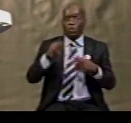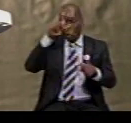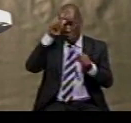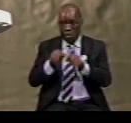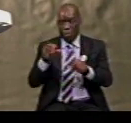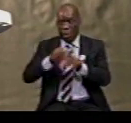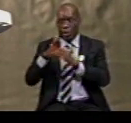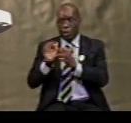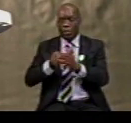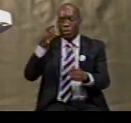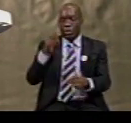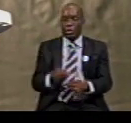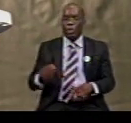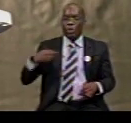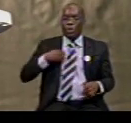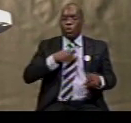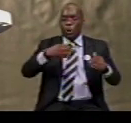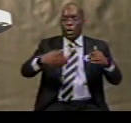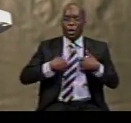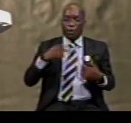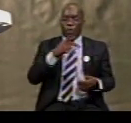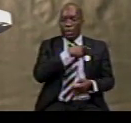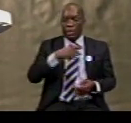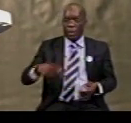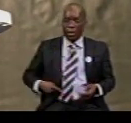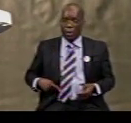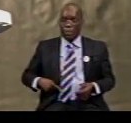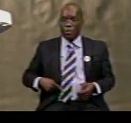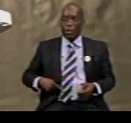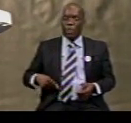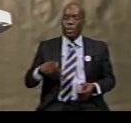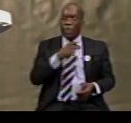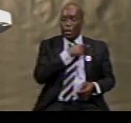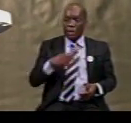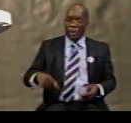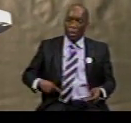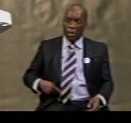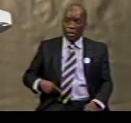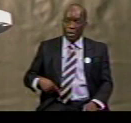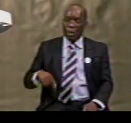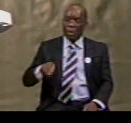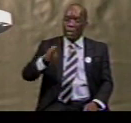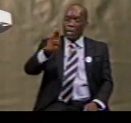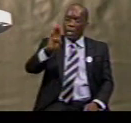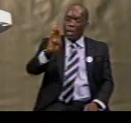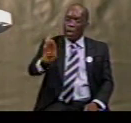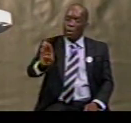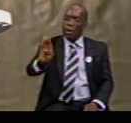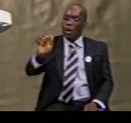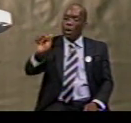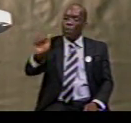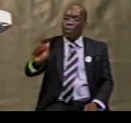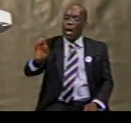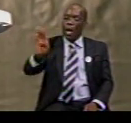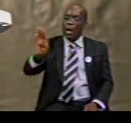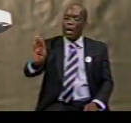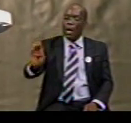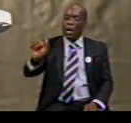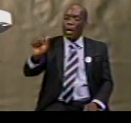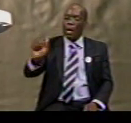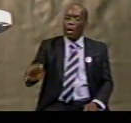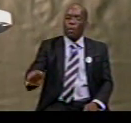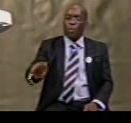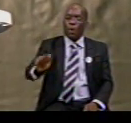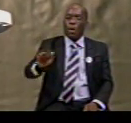His Royal High Majesty, Obabunfu Tao, Babawale Oyelahan, Oyekami,